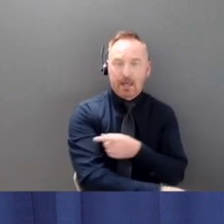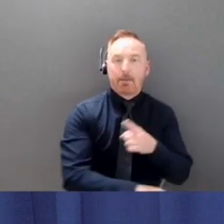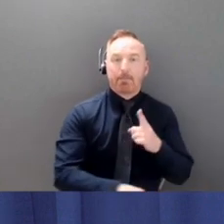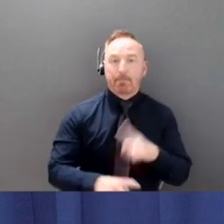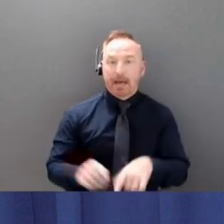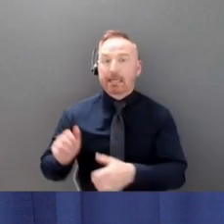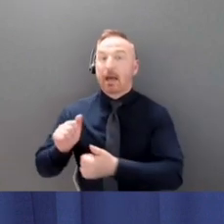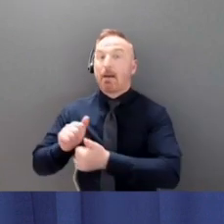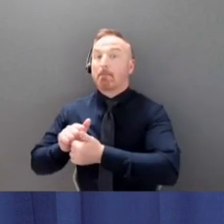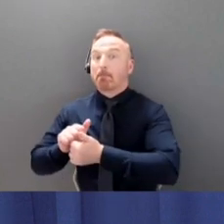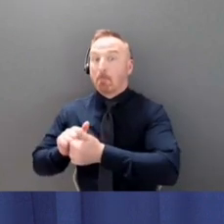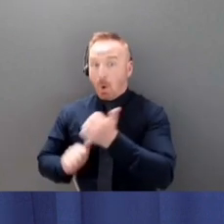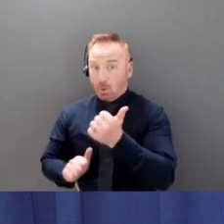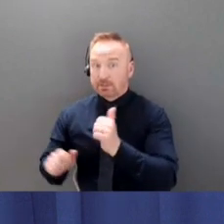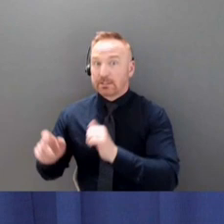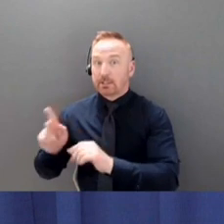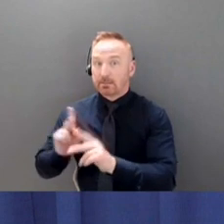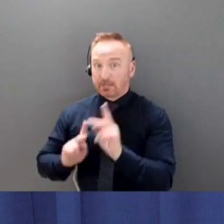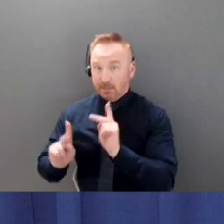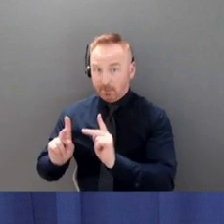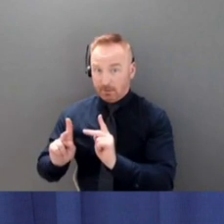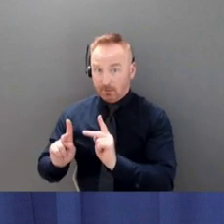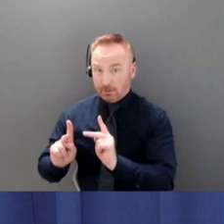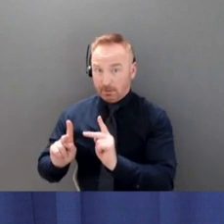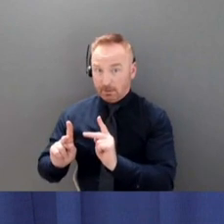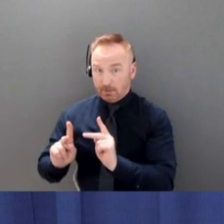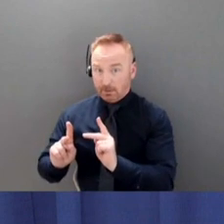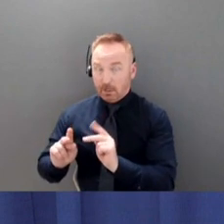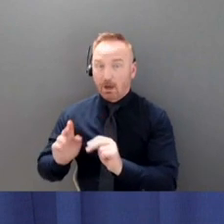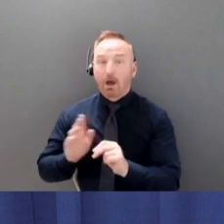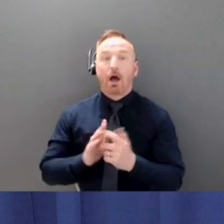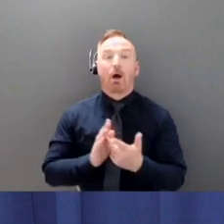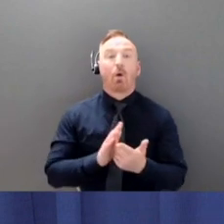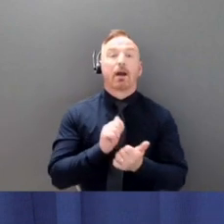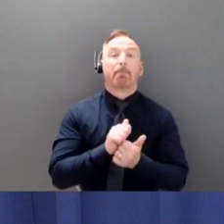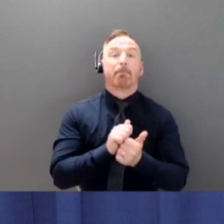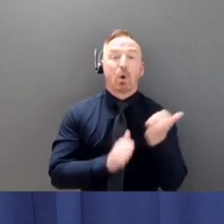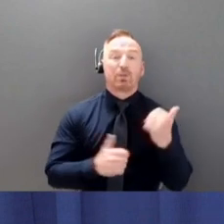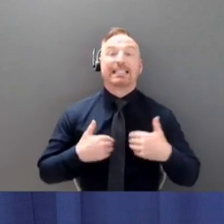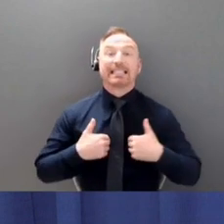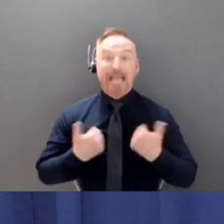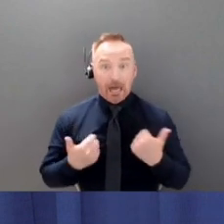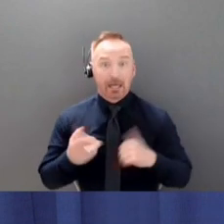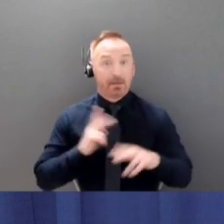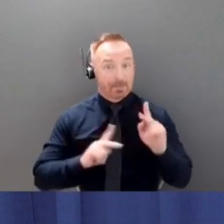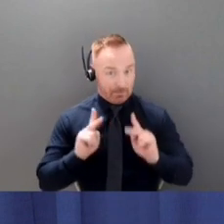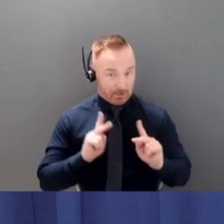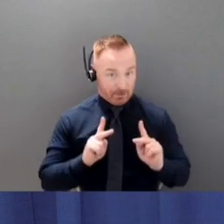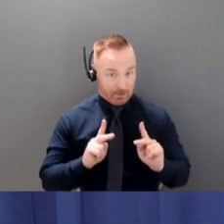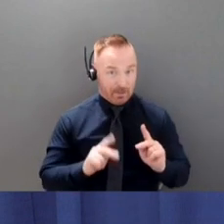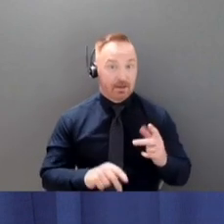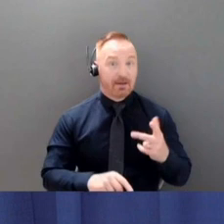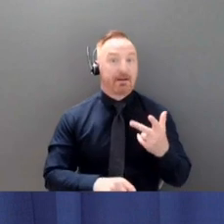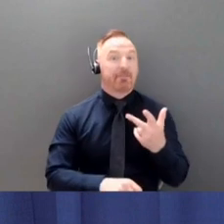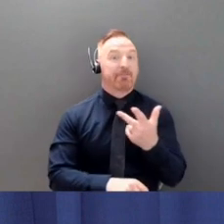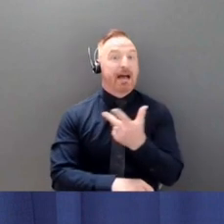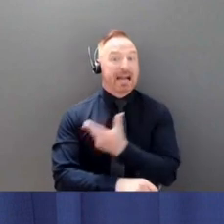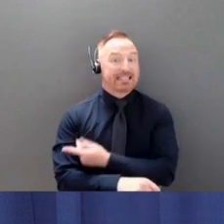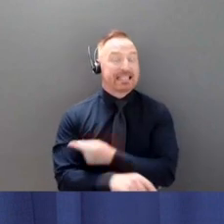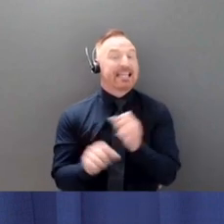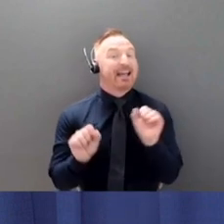of young people who are vaccine eligible, particularly the ones who